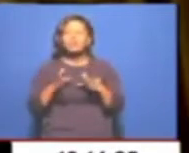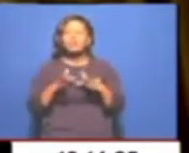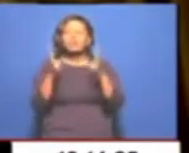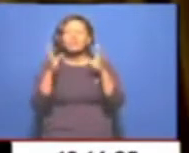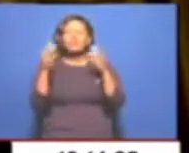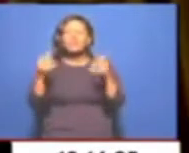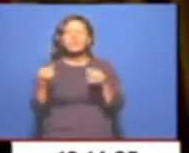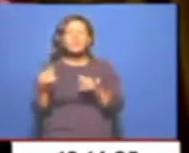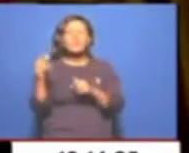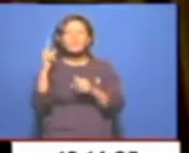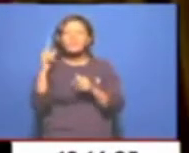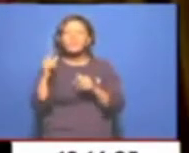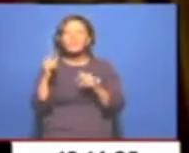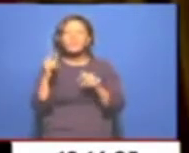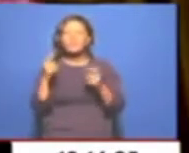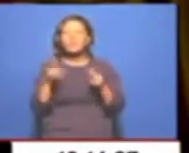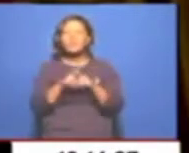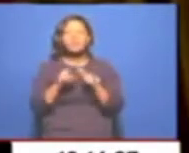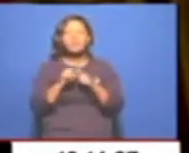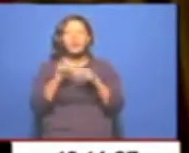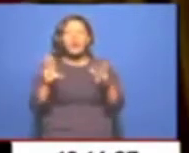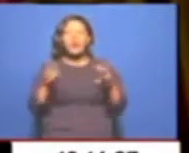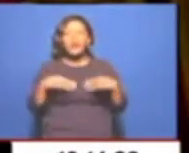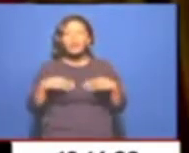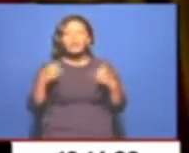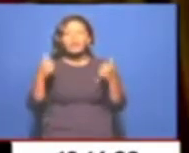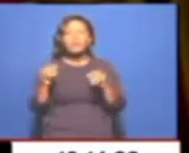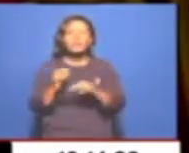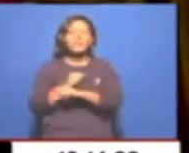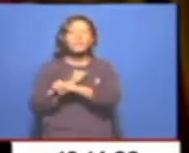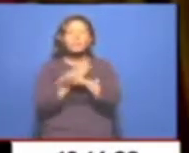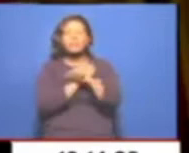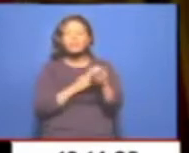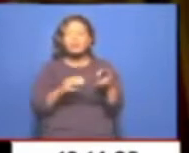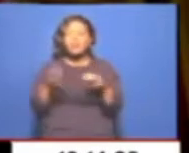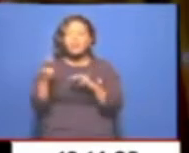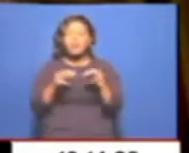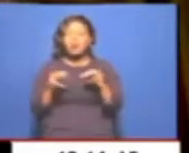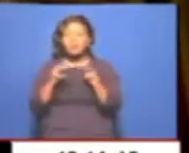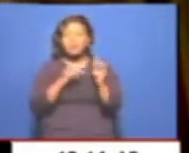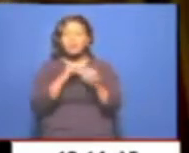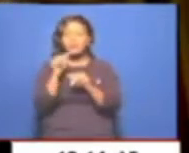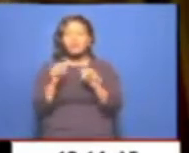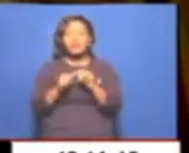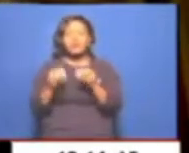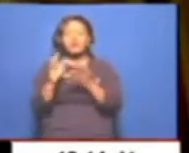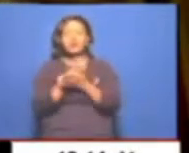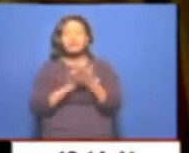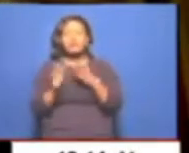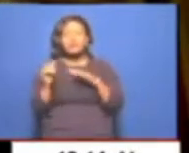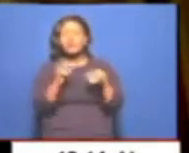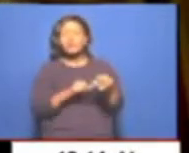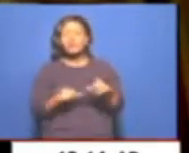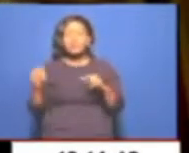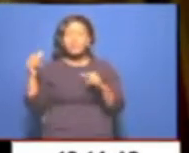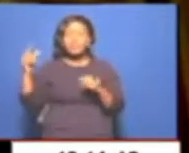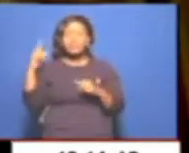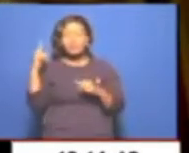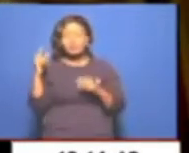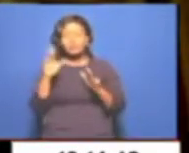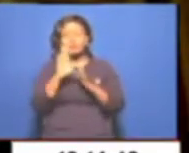unlawful, unallowable defense mechanisms as a basic structure doctrine in the defense of this Katiba of ours.